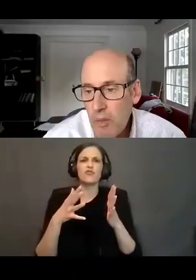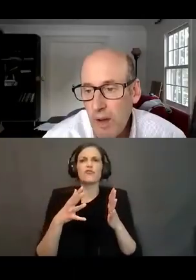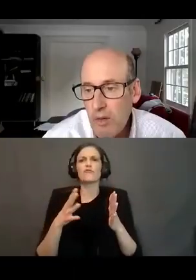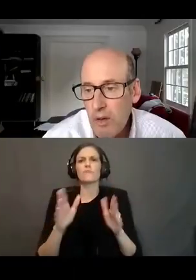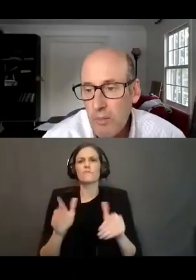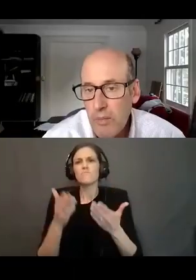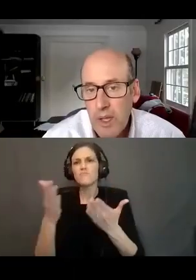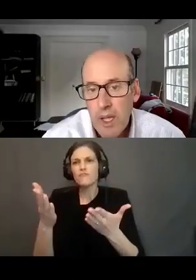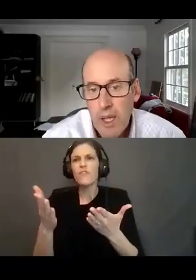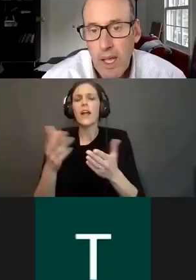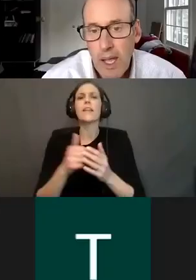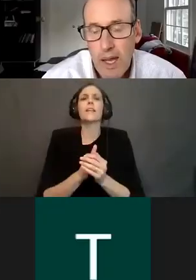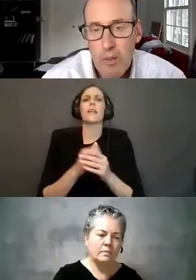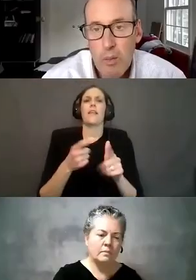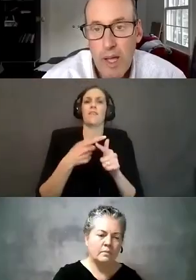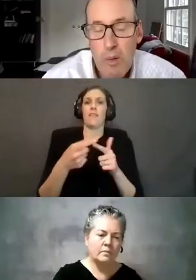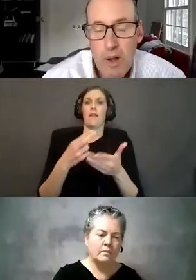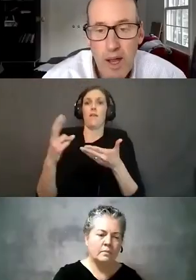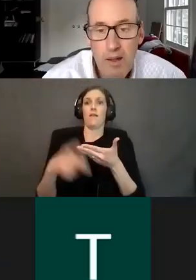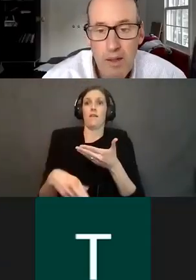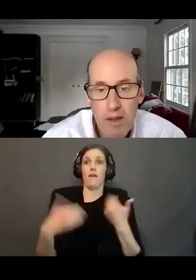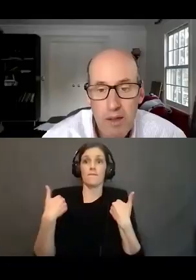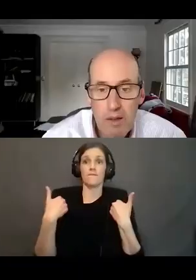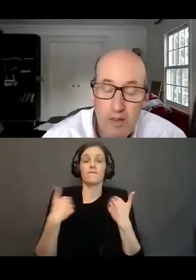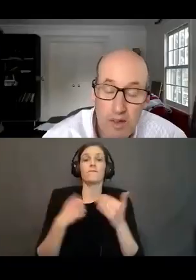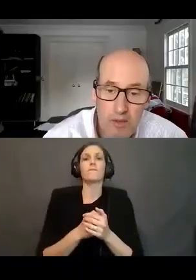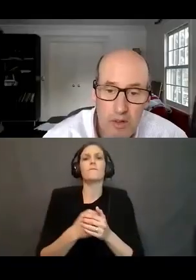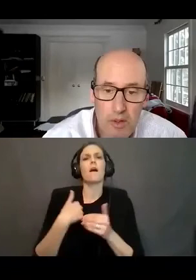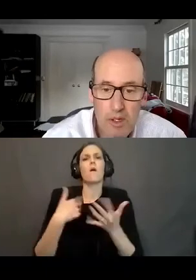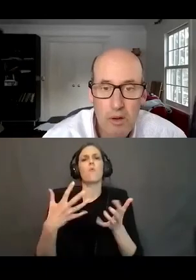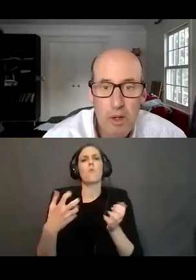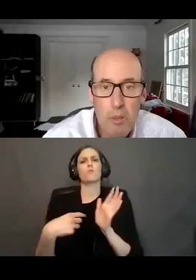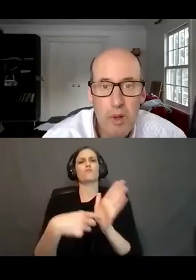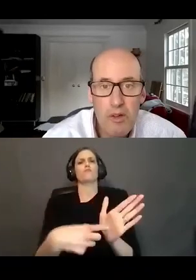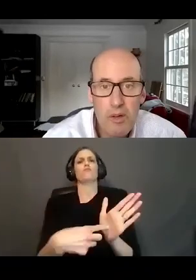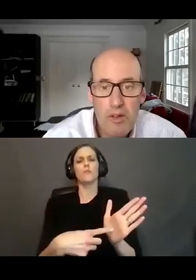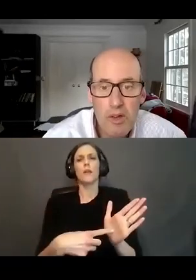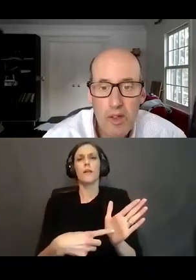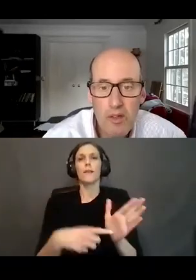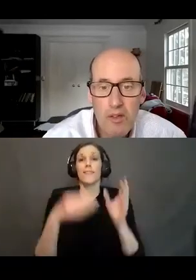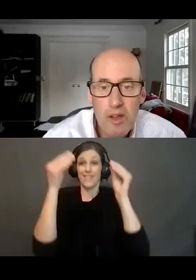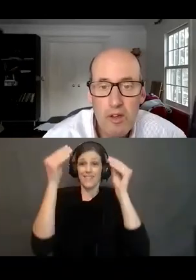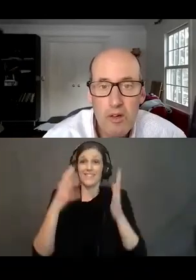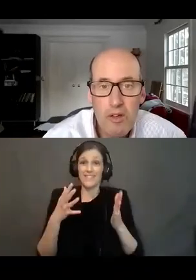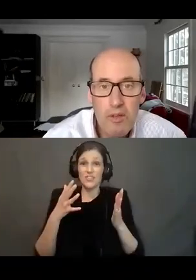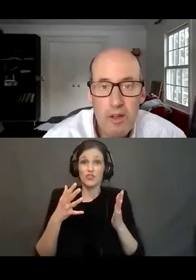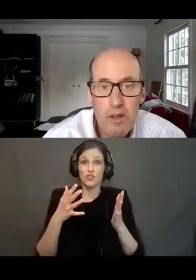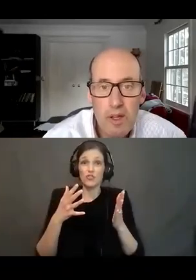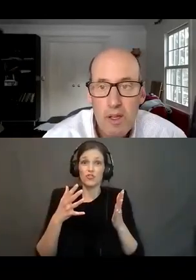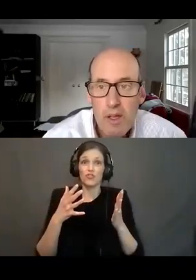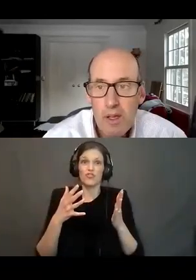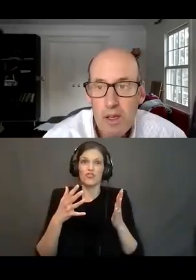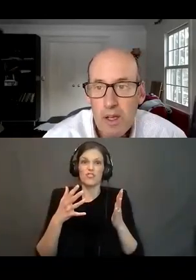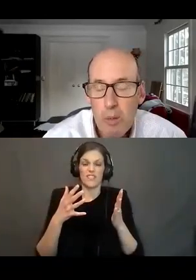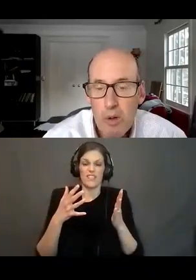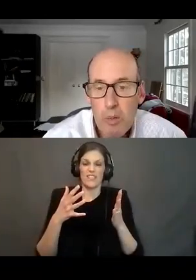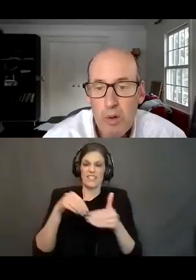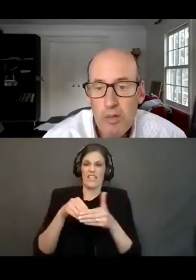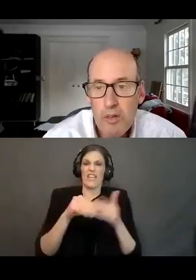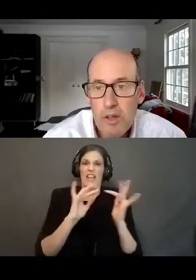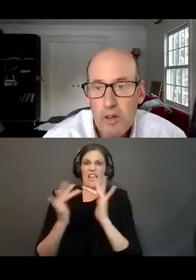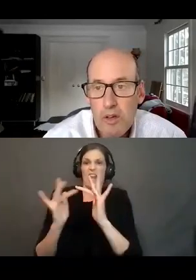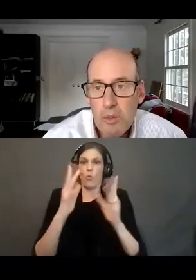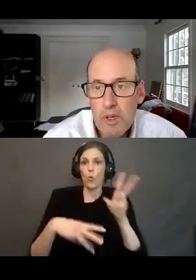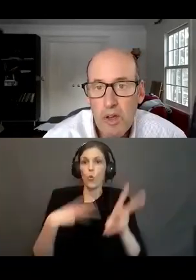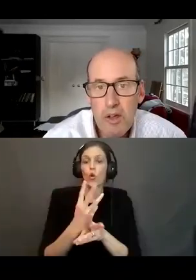have some outcome. And what I want to highlight, and Steve was really already pointing to it, is that the teacher is living in a network world.